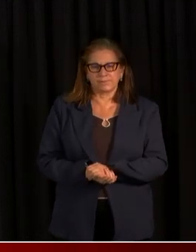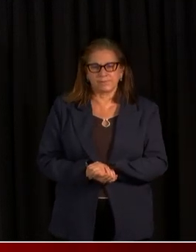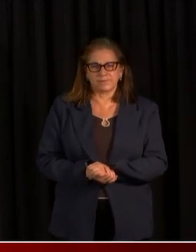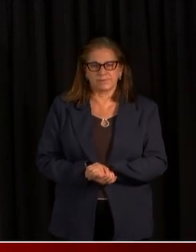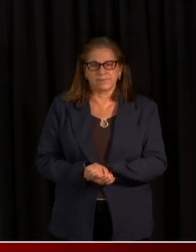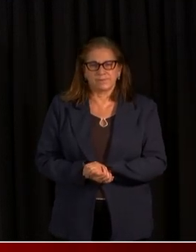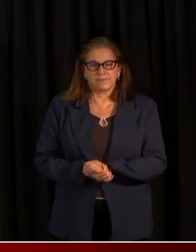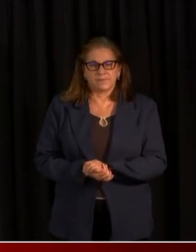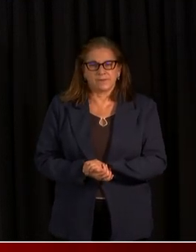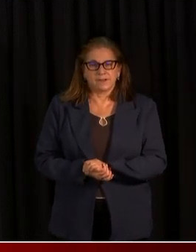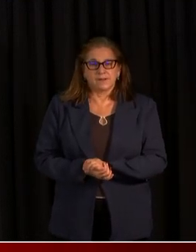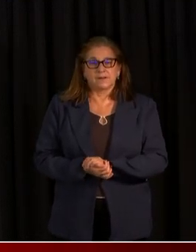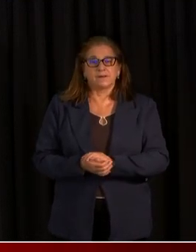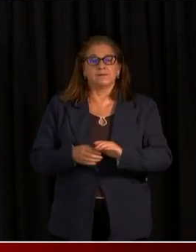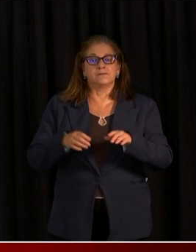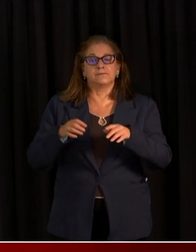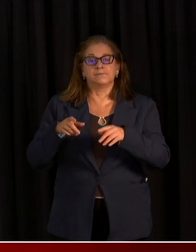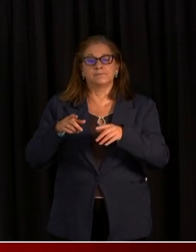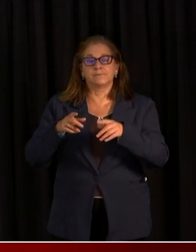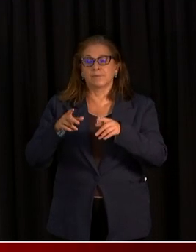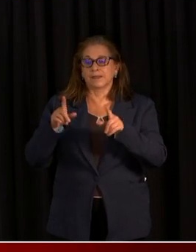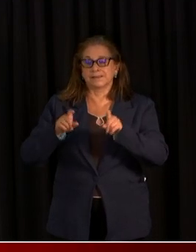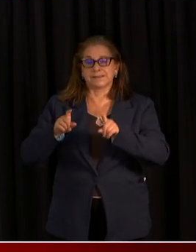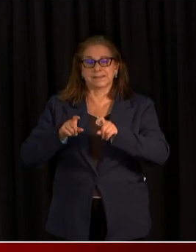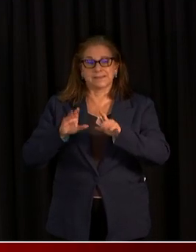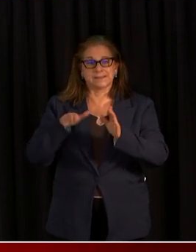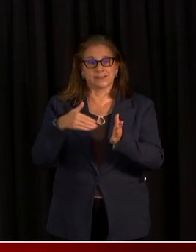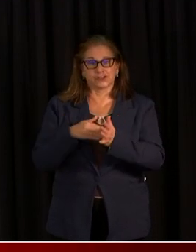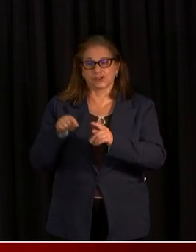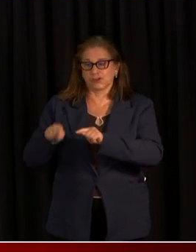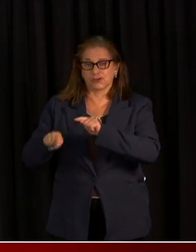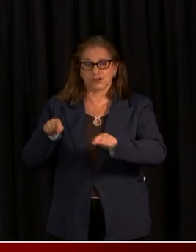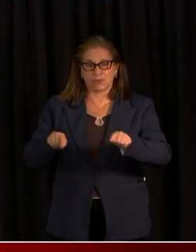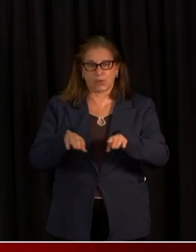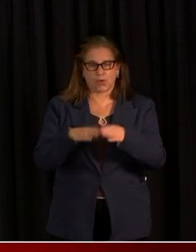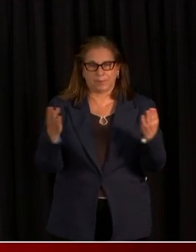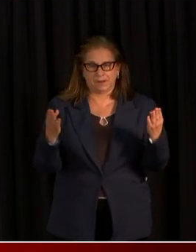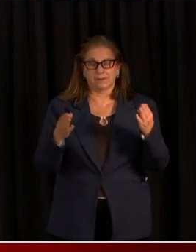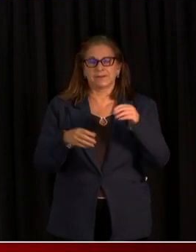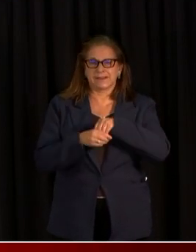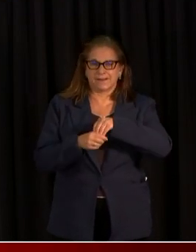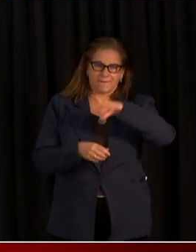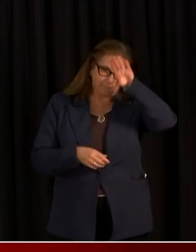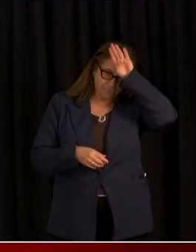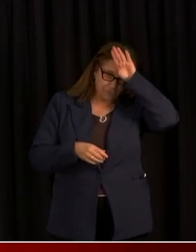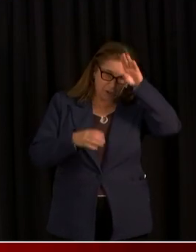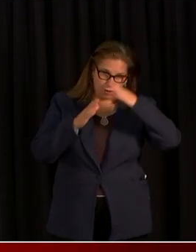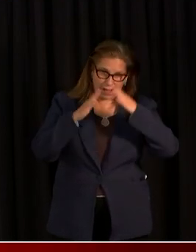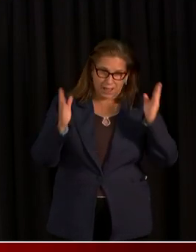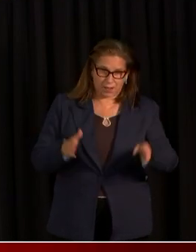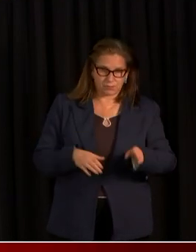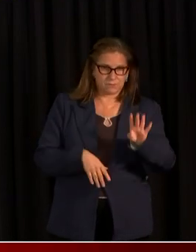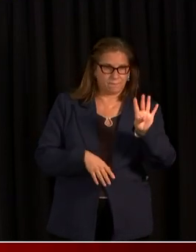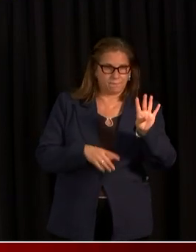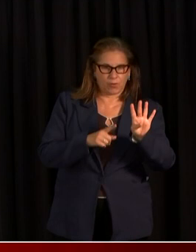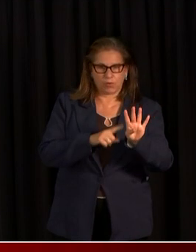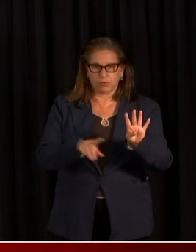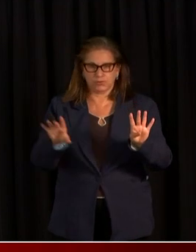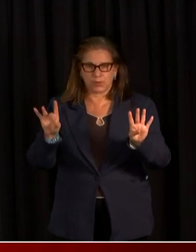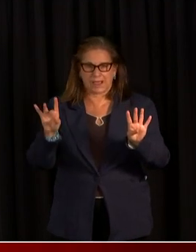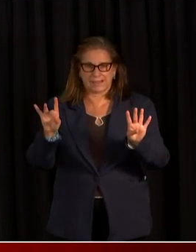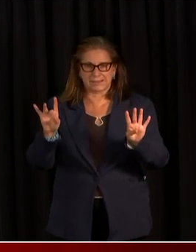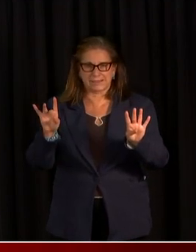be at Engine 4 on Sherman Avenue, Engine 11 or 14th Street Northwest, Engine 24 on Georgia